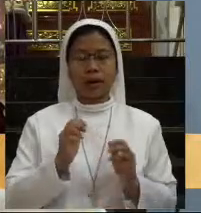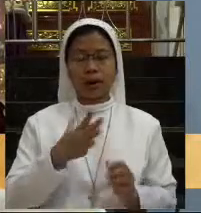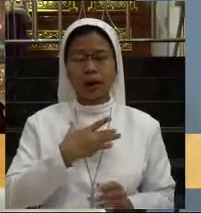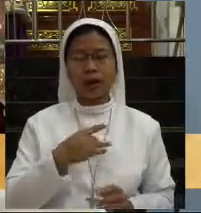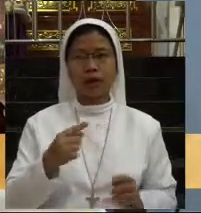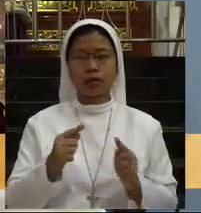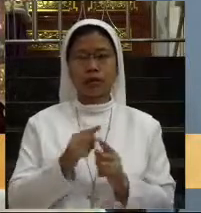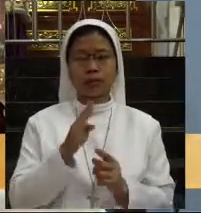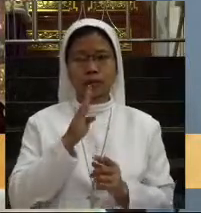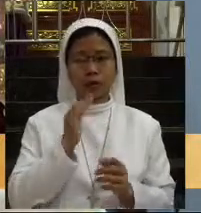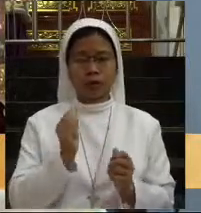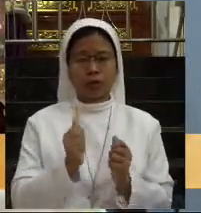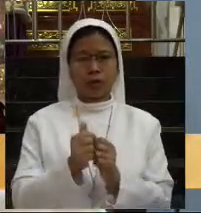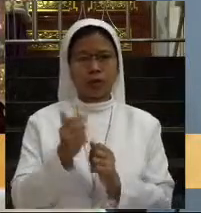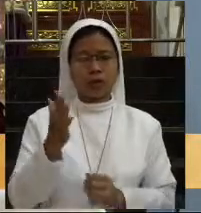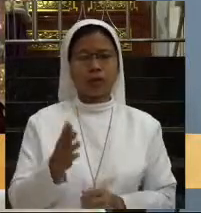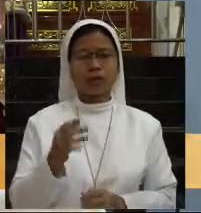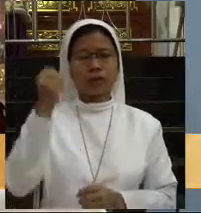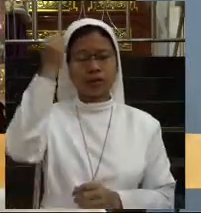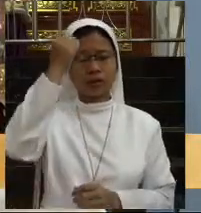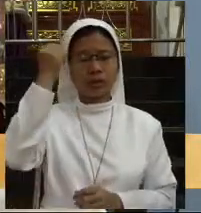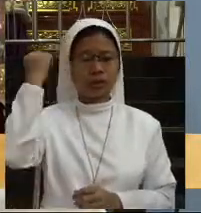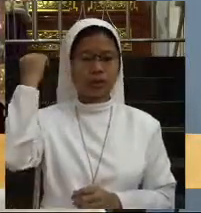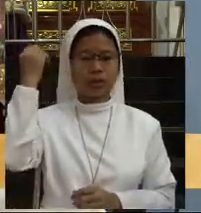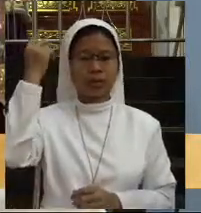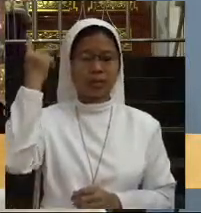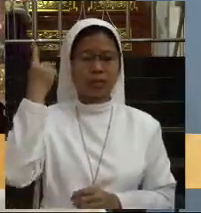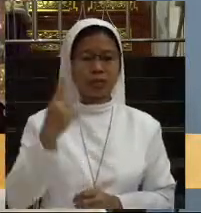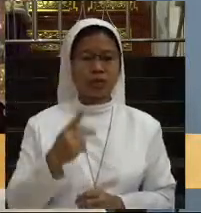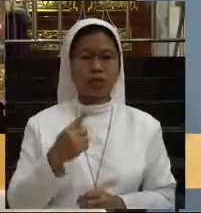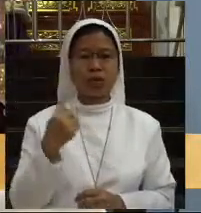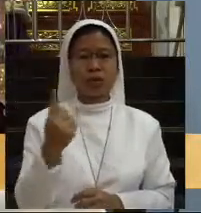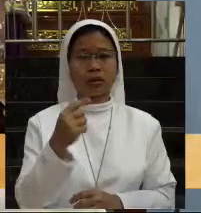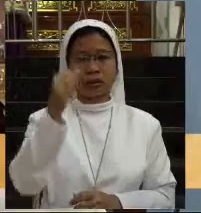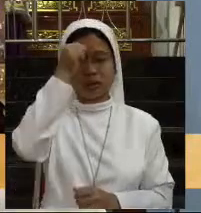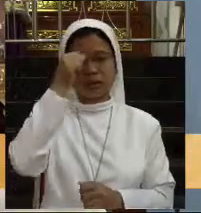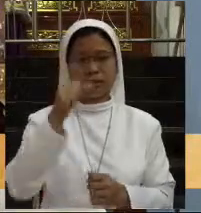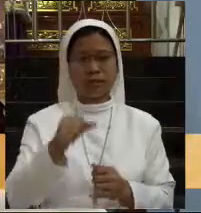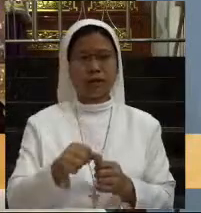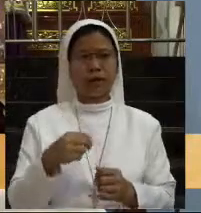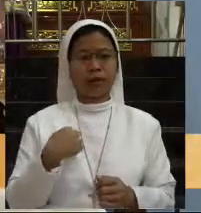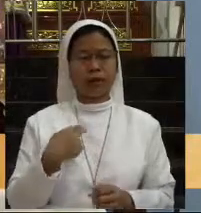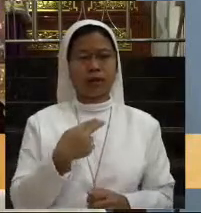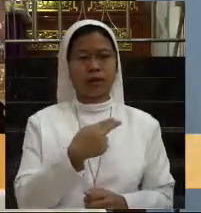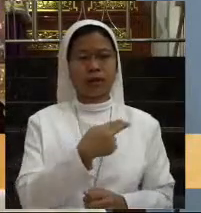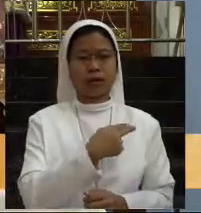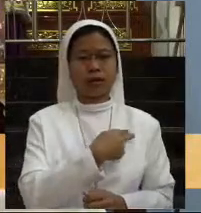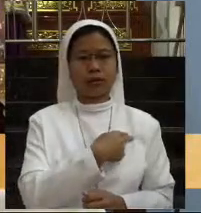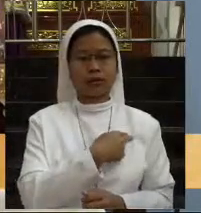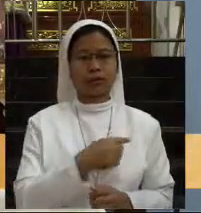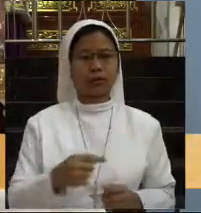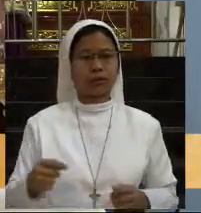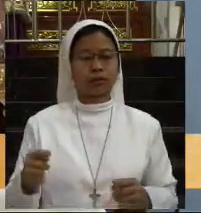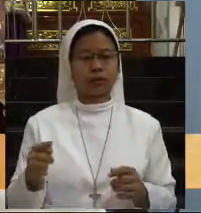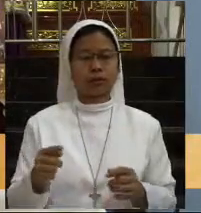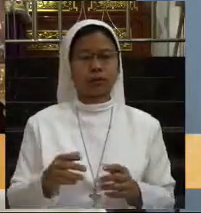Paul, who had his own mindset, a very narrow mindset, a very hard